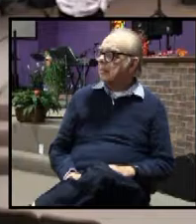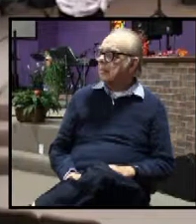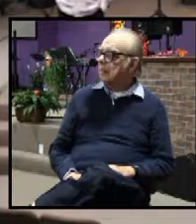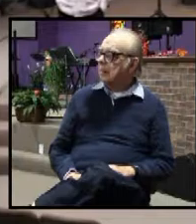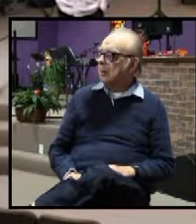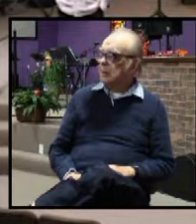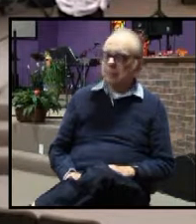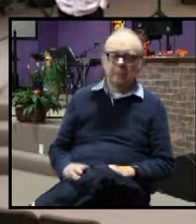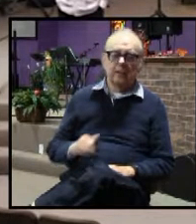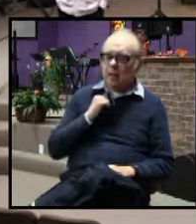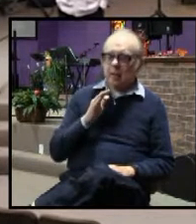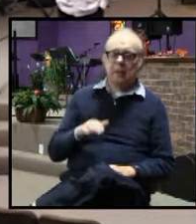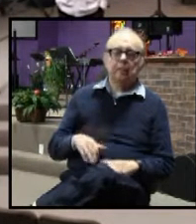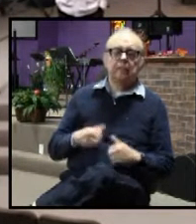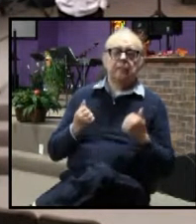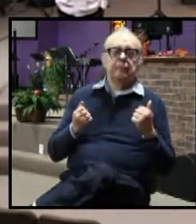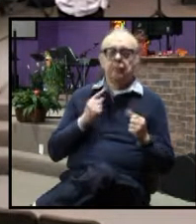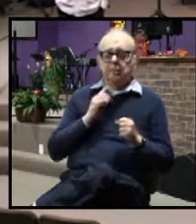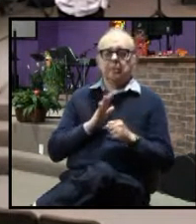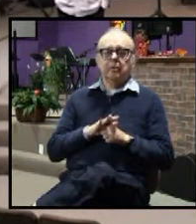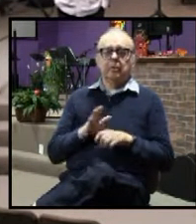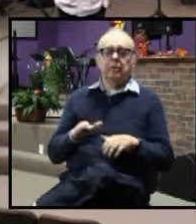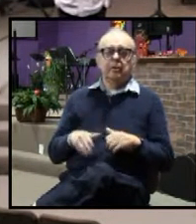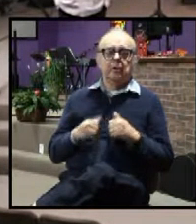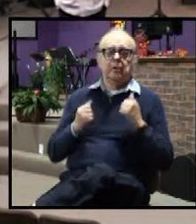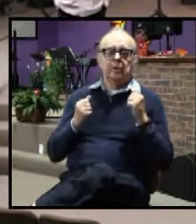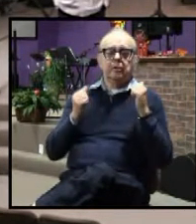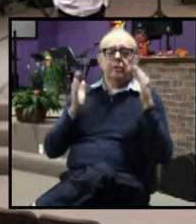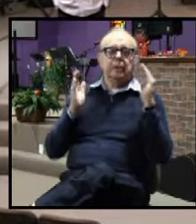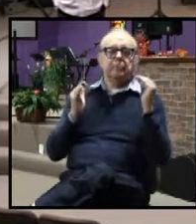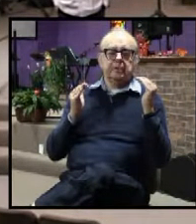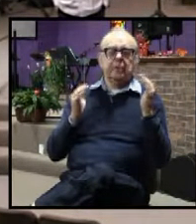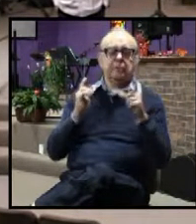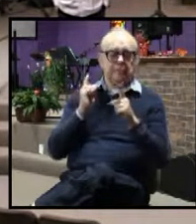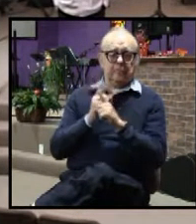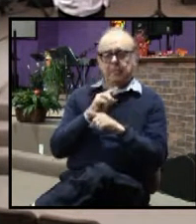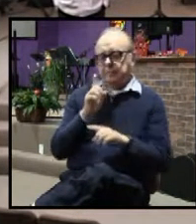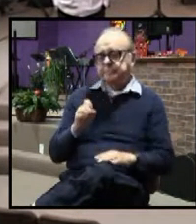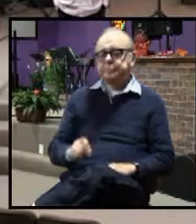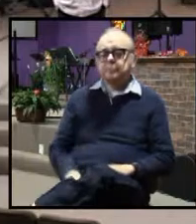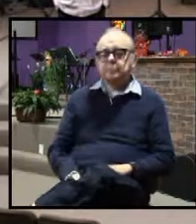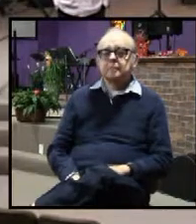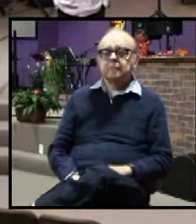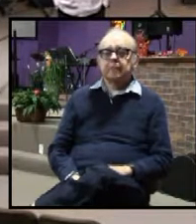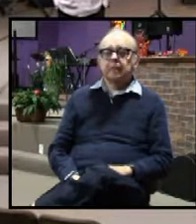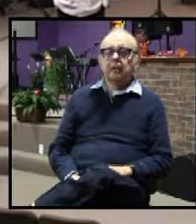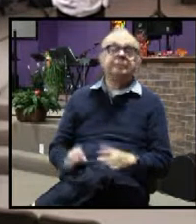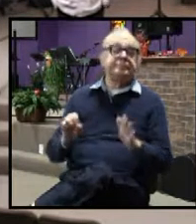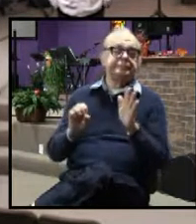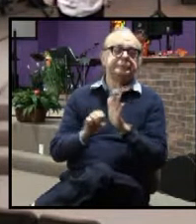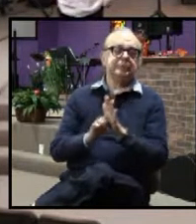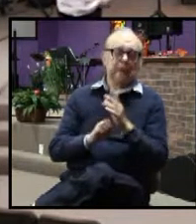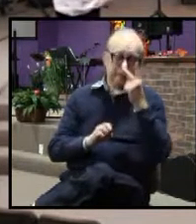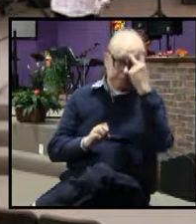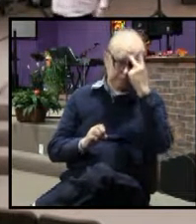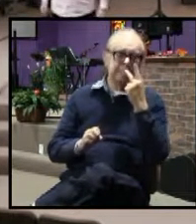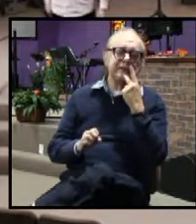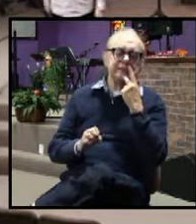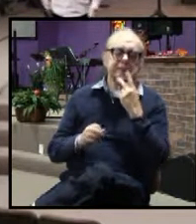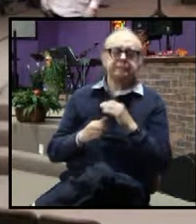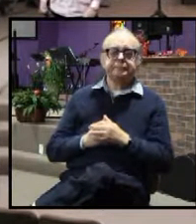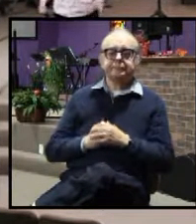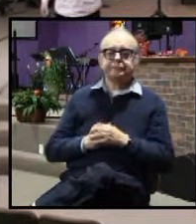Huh? We don't live up to our promises, or we don't live up to our expectations, right? For instance,